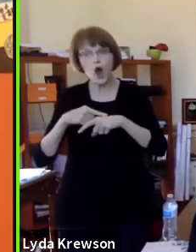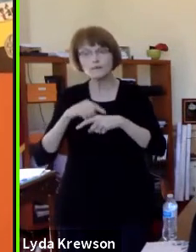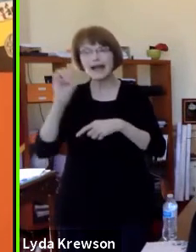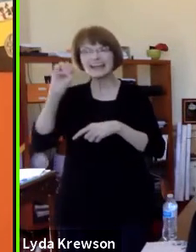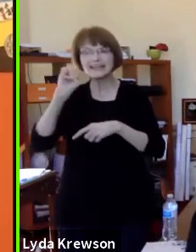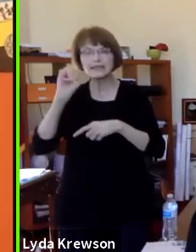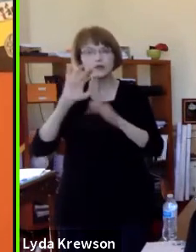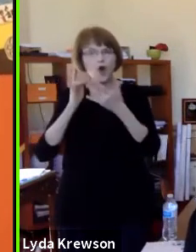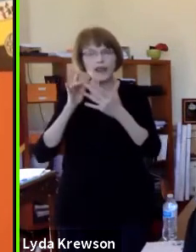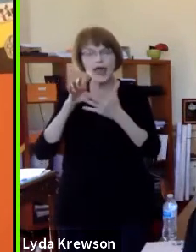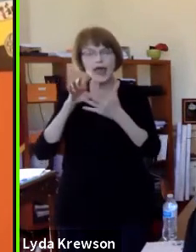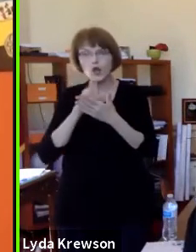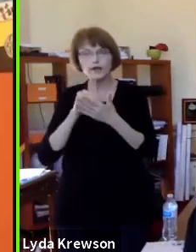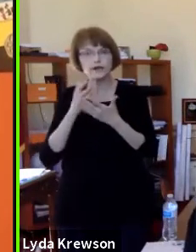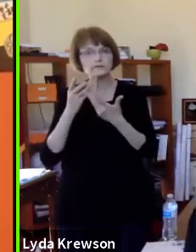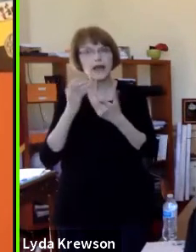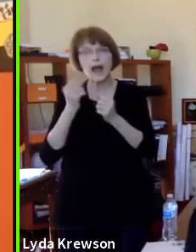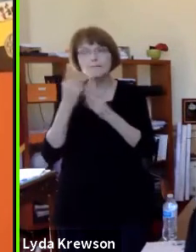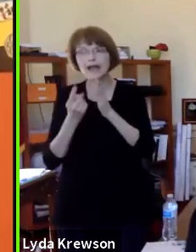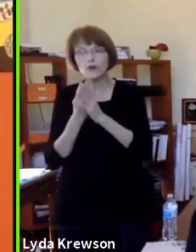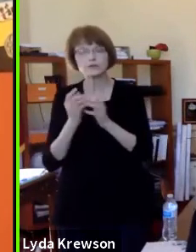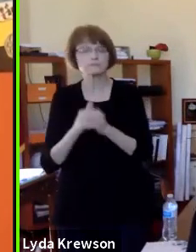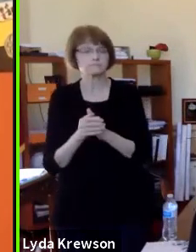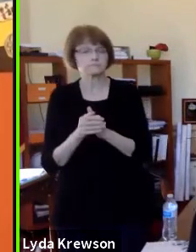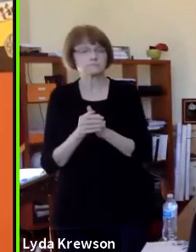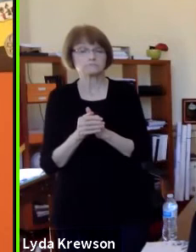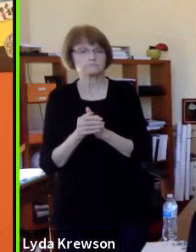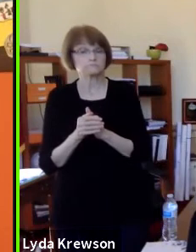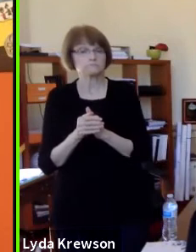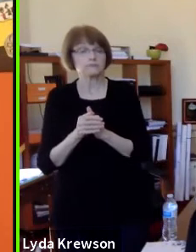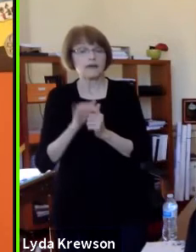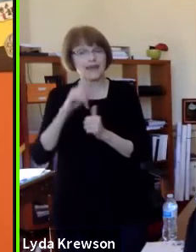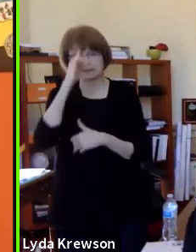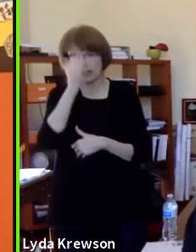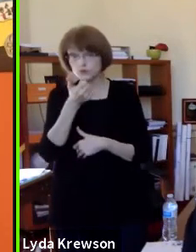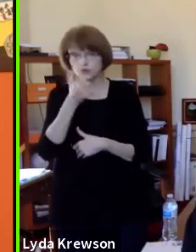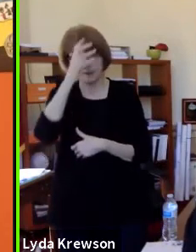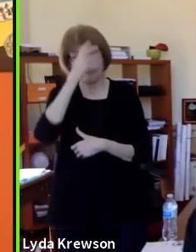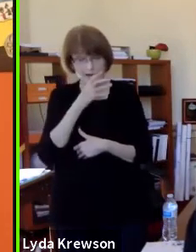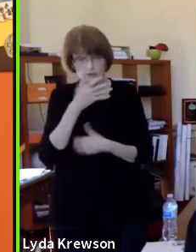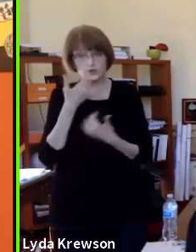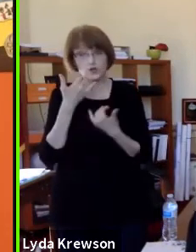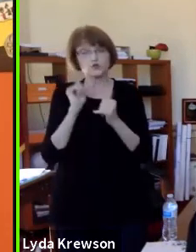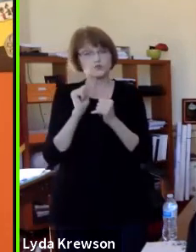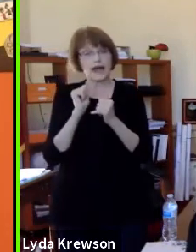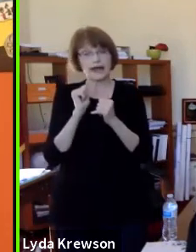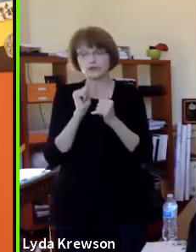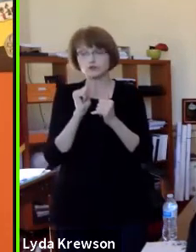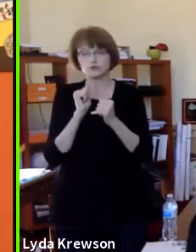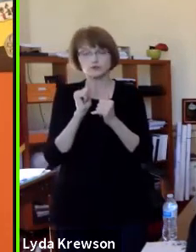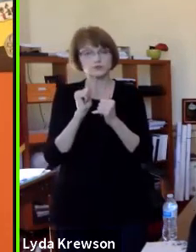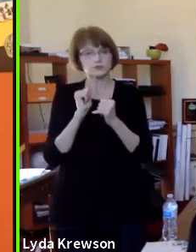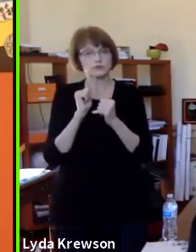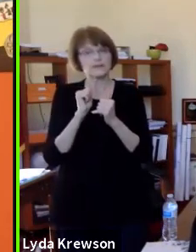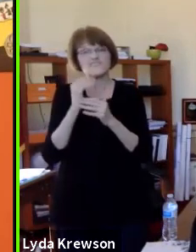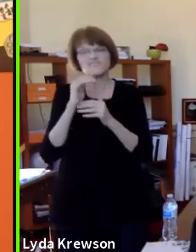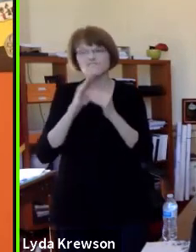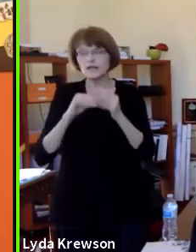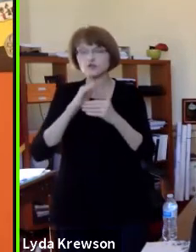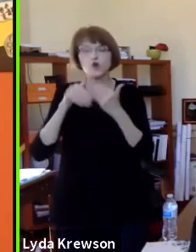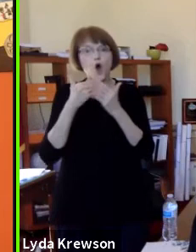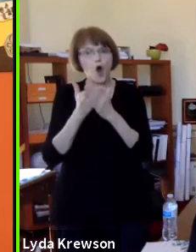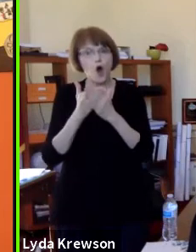You know, I think that's up to your parents. Try to get through all of the e-learning lessons that